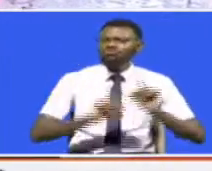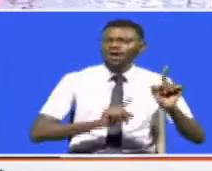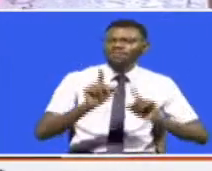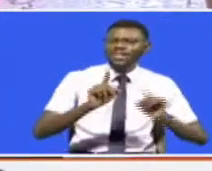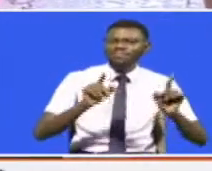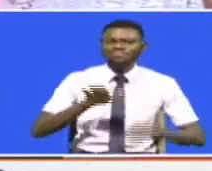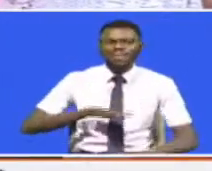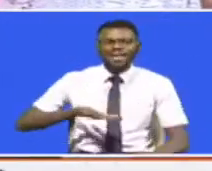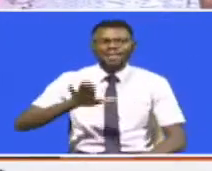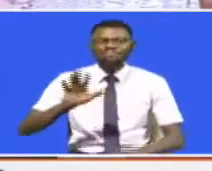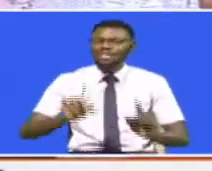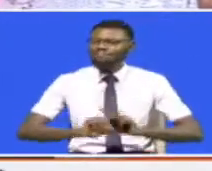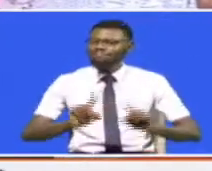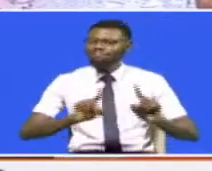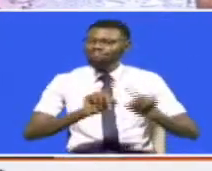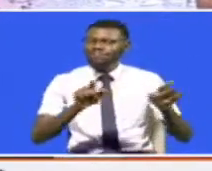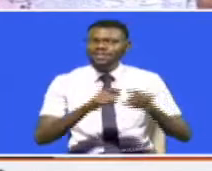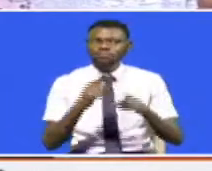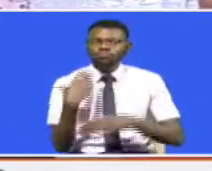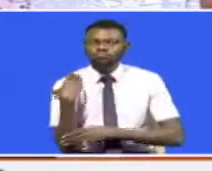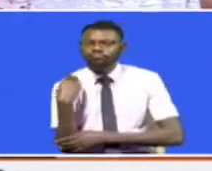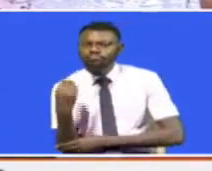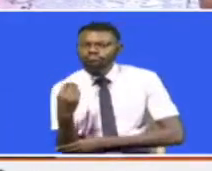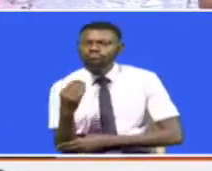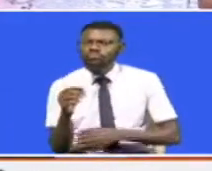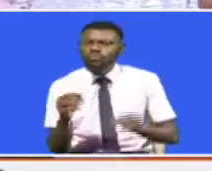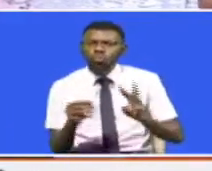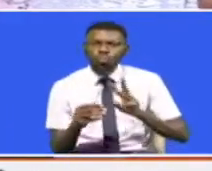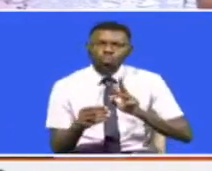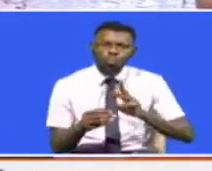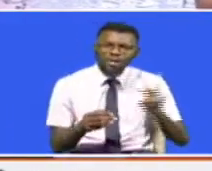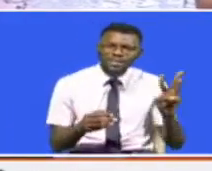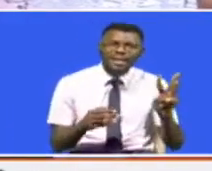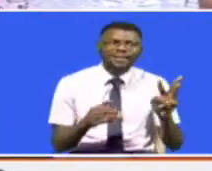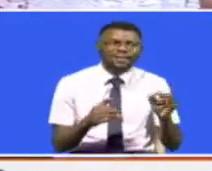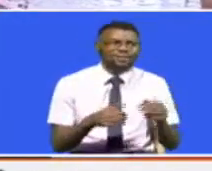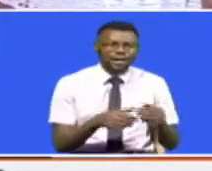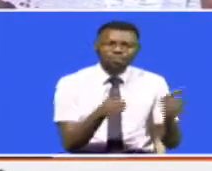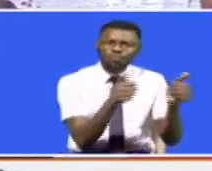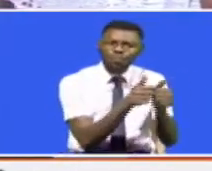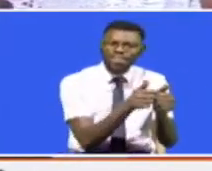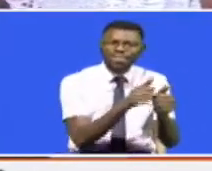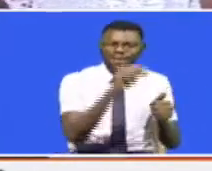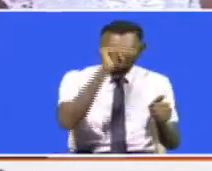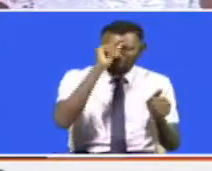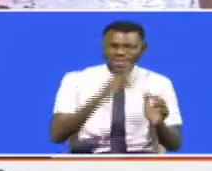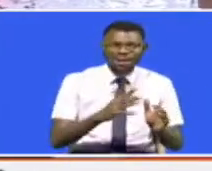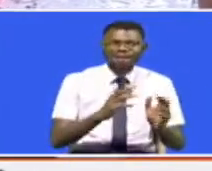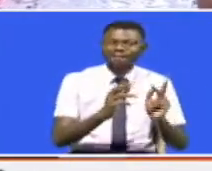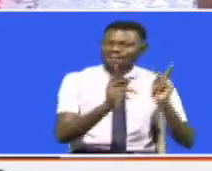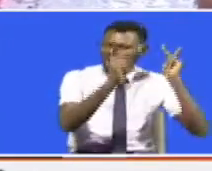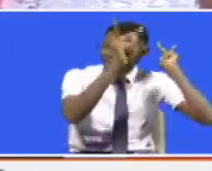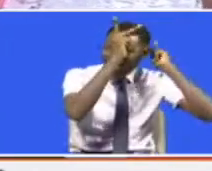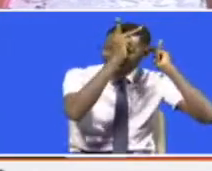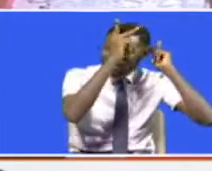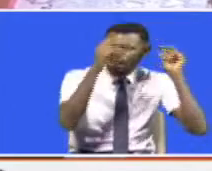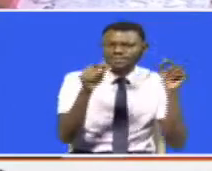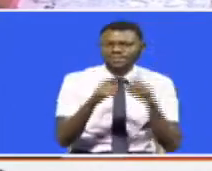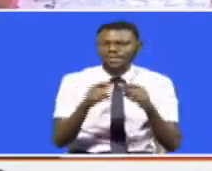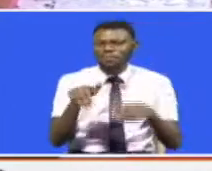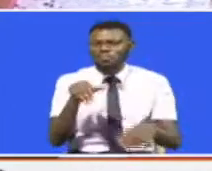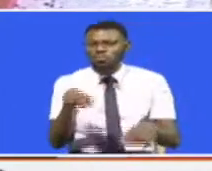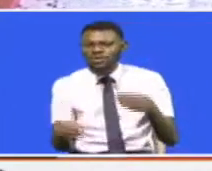tuseme juzi amekuwa Western Province, tumeona akiwa na governor ya Kakamega, tumeona akiwa pamoja na governor ya